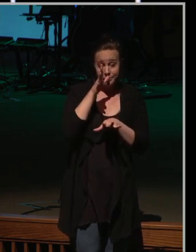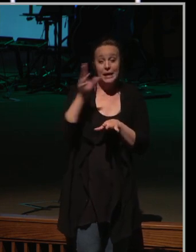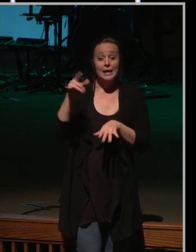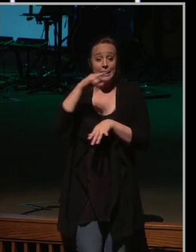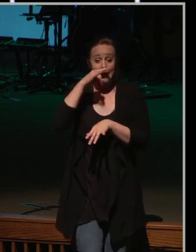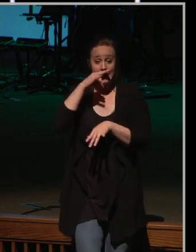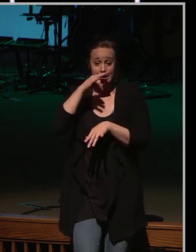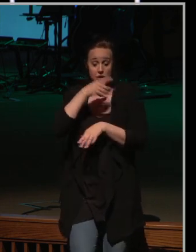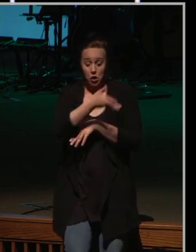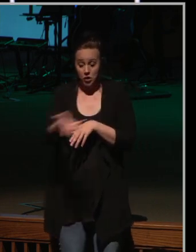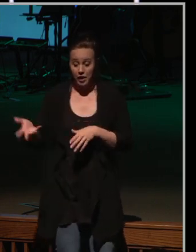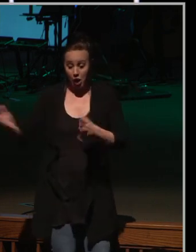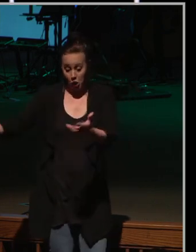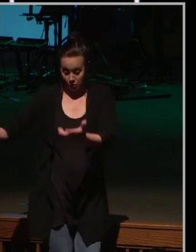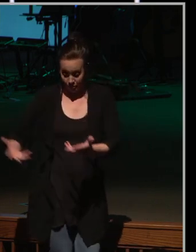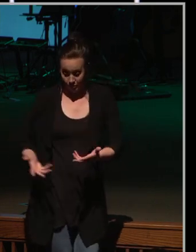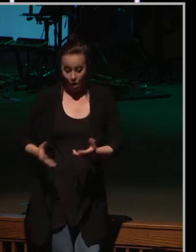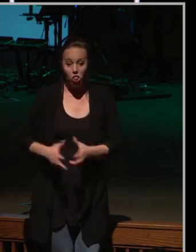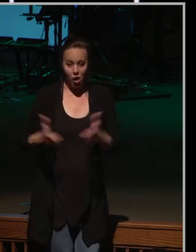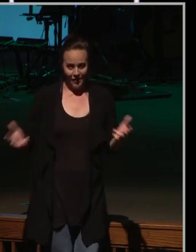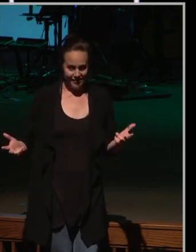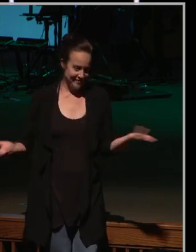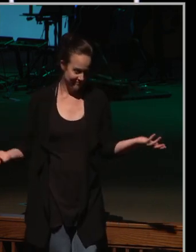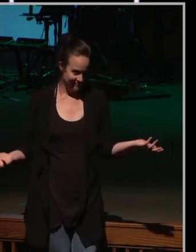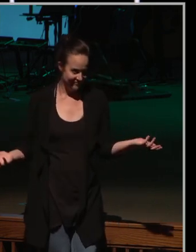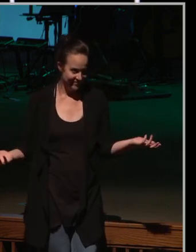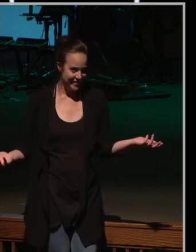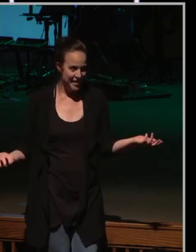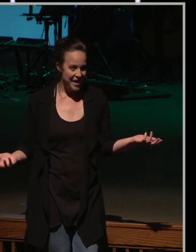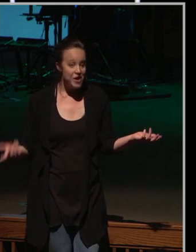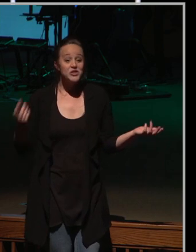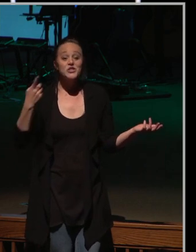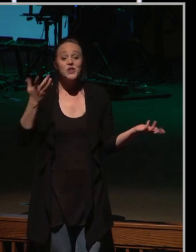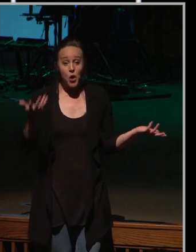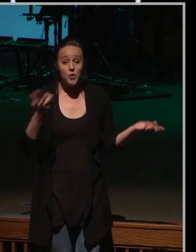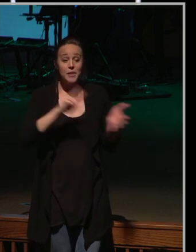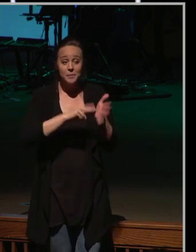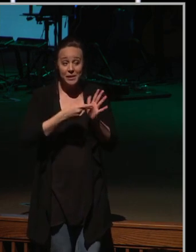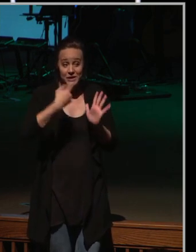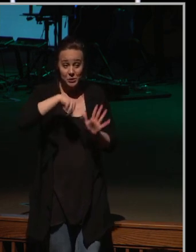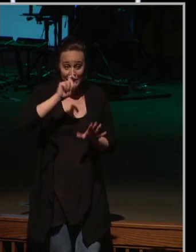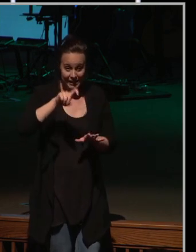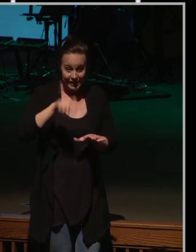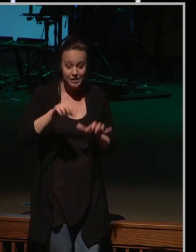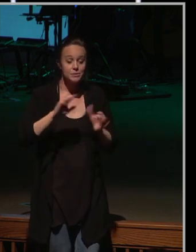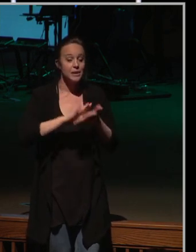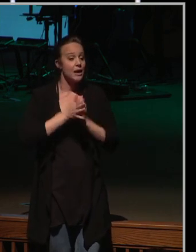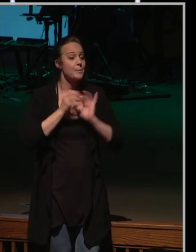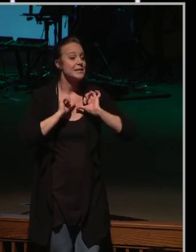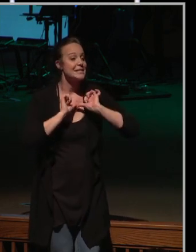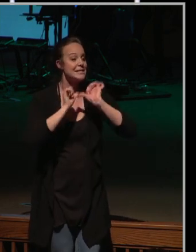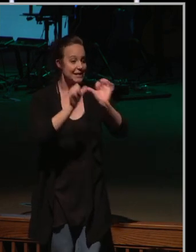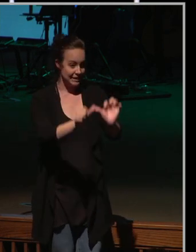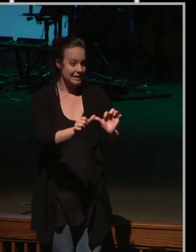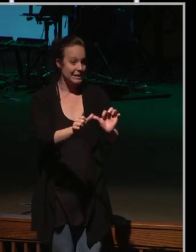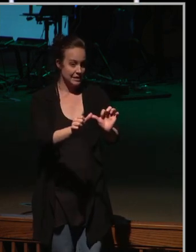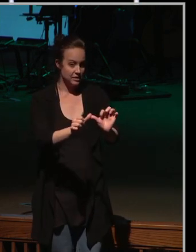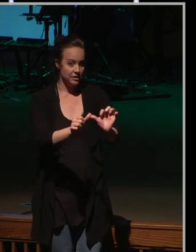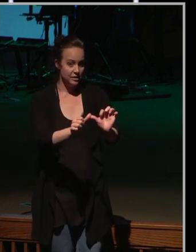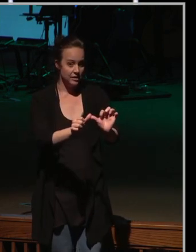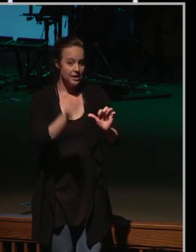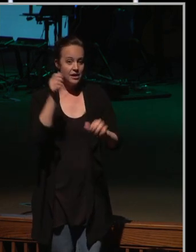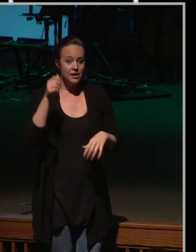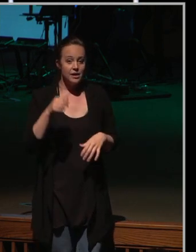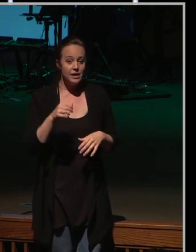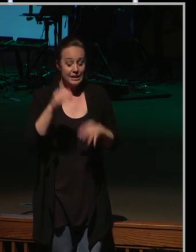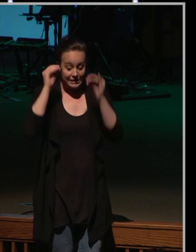to be consistent in what we value and how we live these things out in our home. Jesus cannot just be an ancillary thing